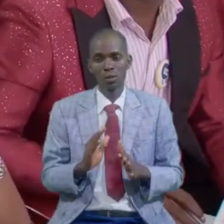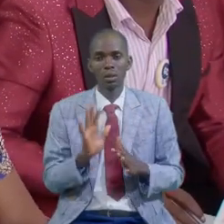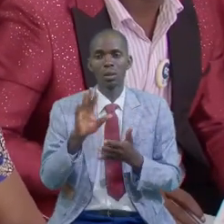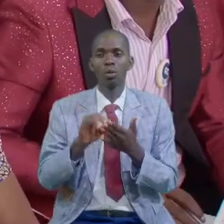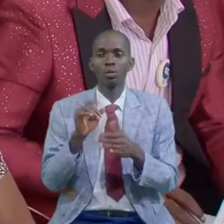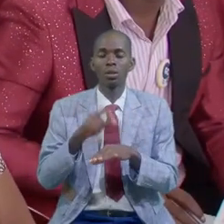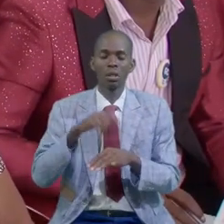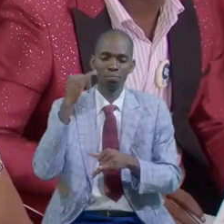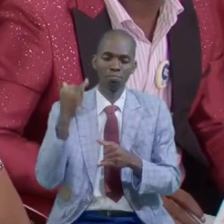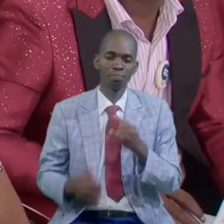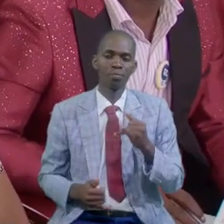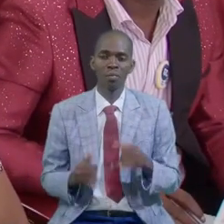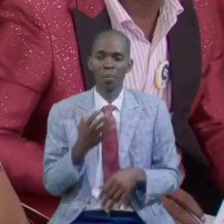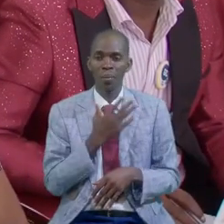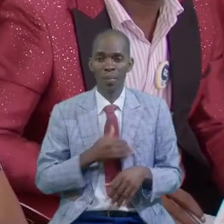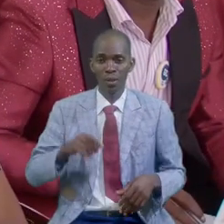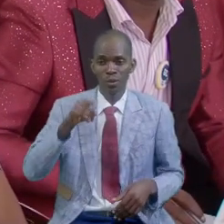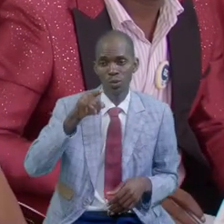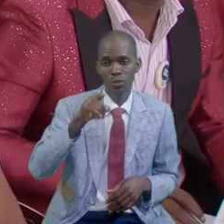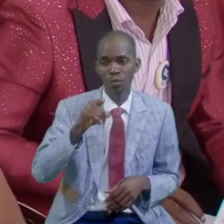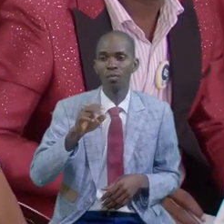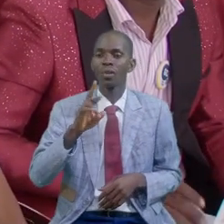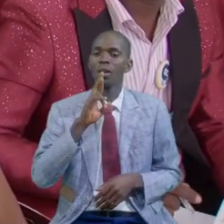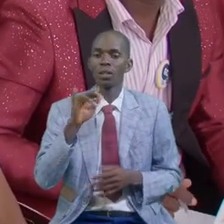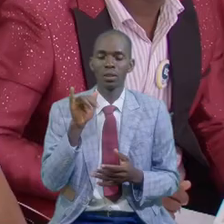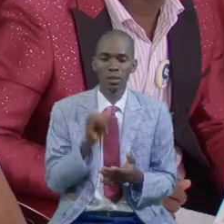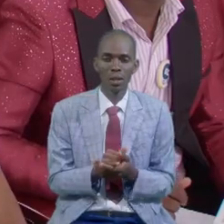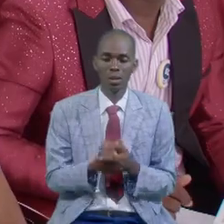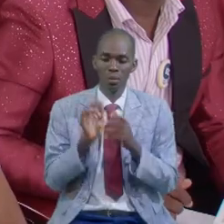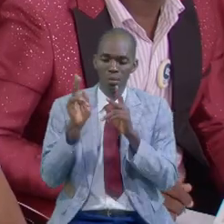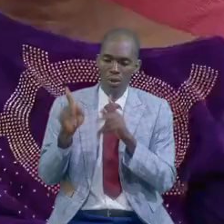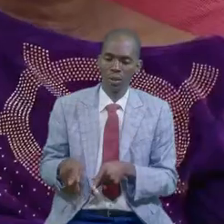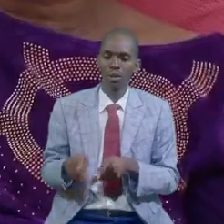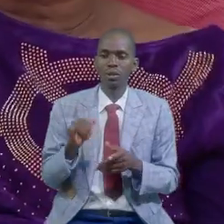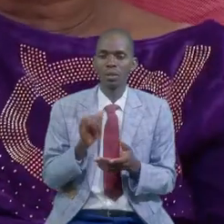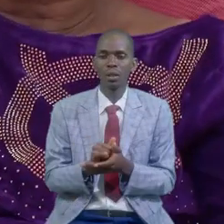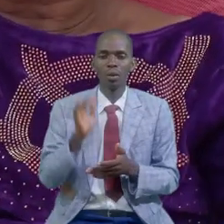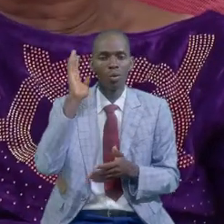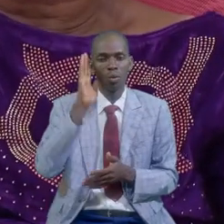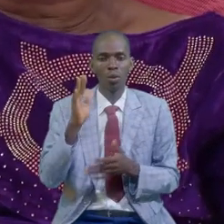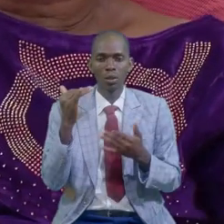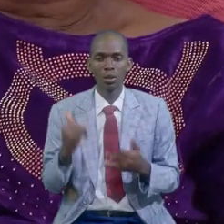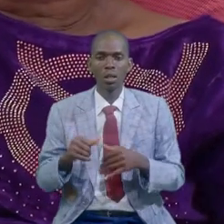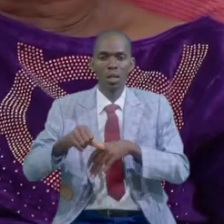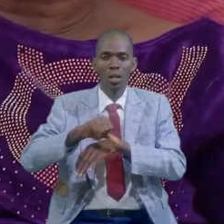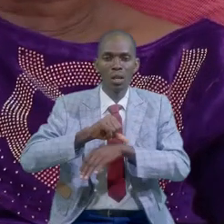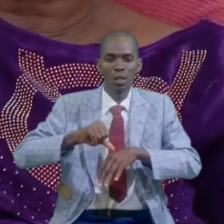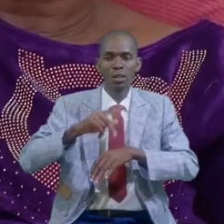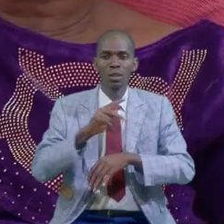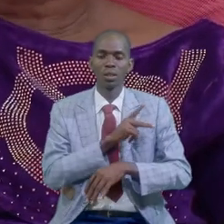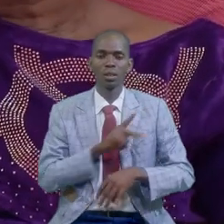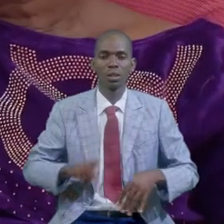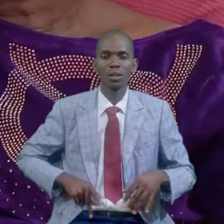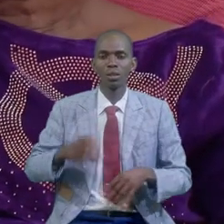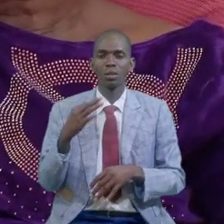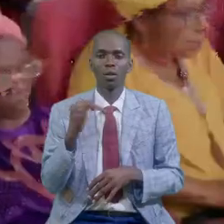And you are that instrument that will anoint the king of Israel.